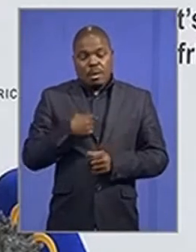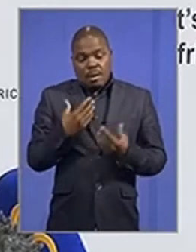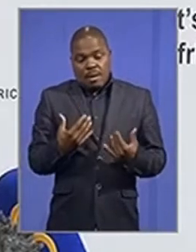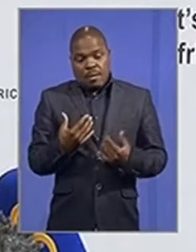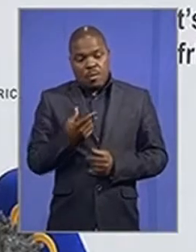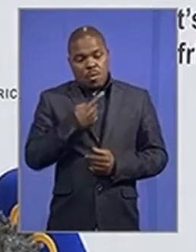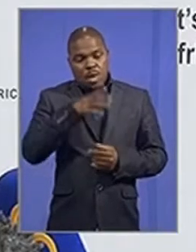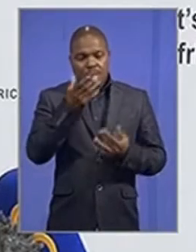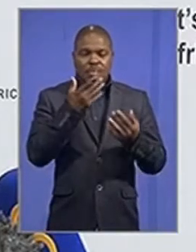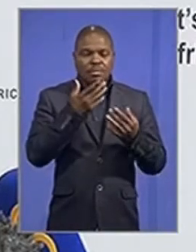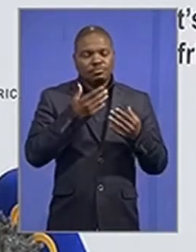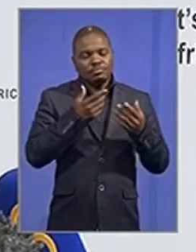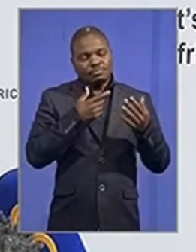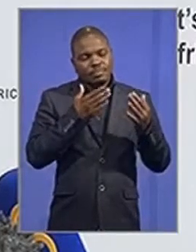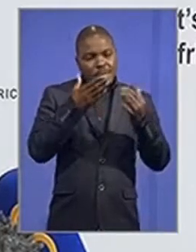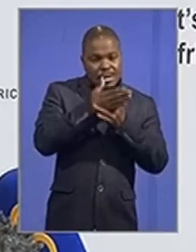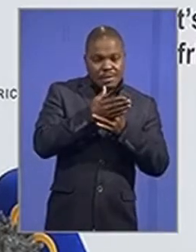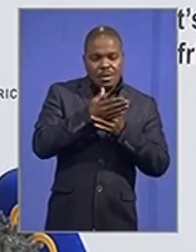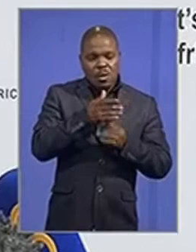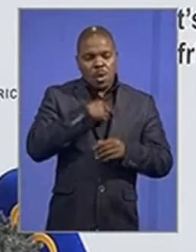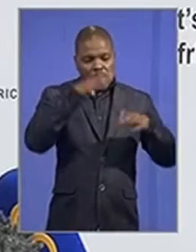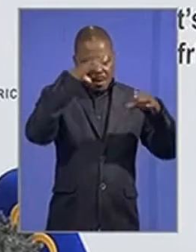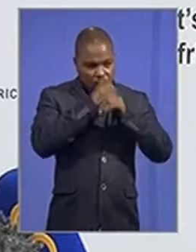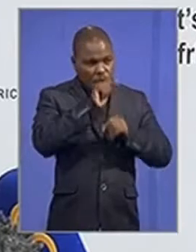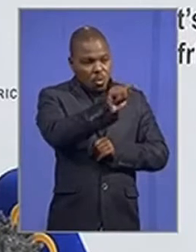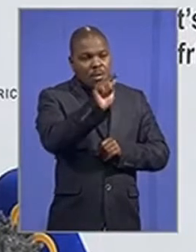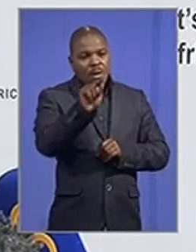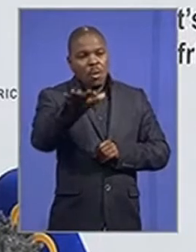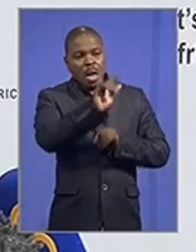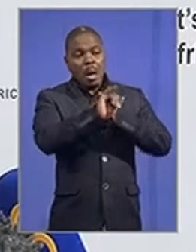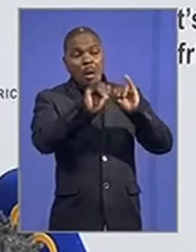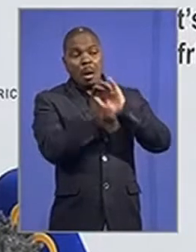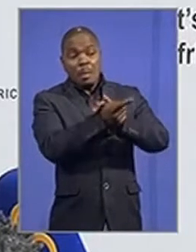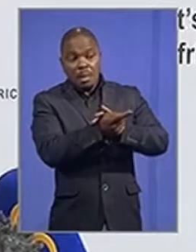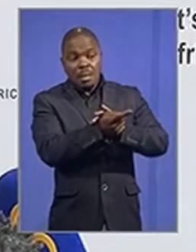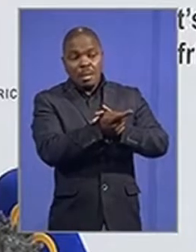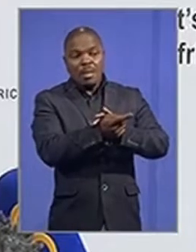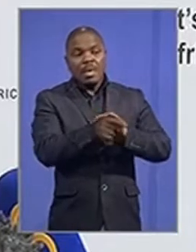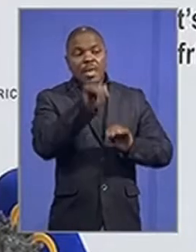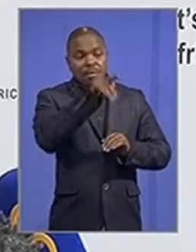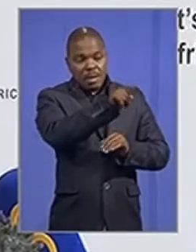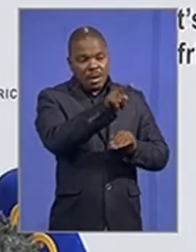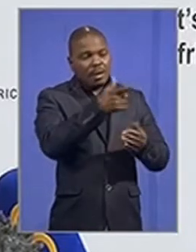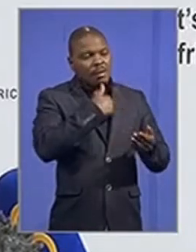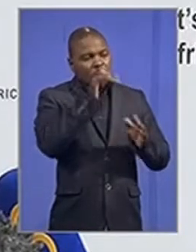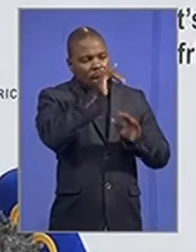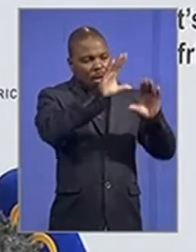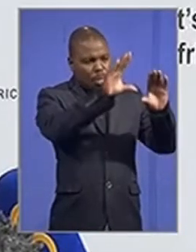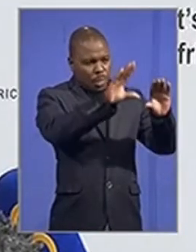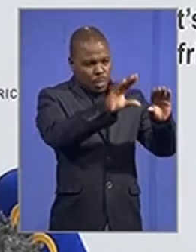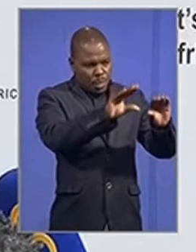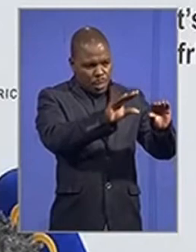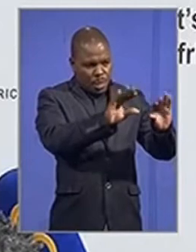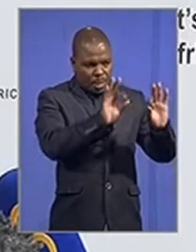stabilization interventions that are hotspot based. The moment we manage to stabilize the crime in those areas, we